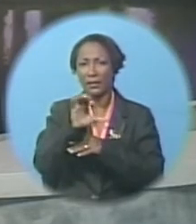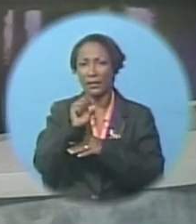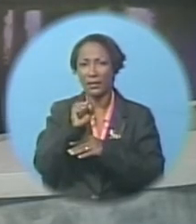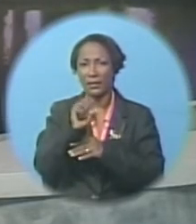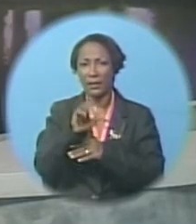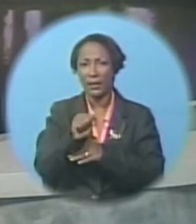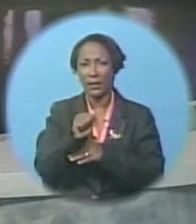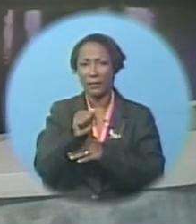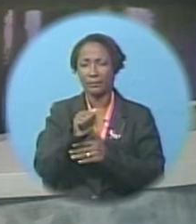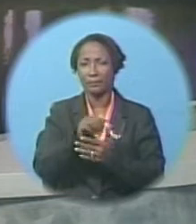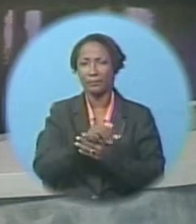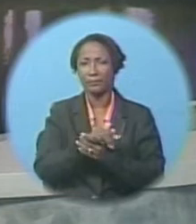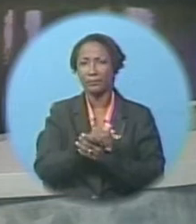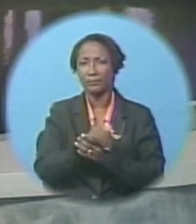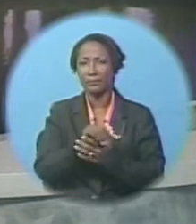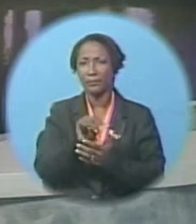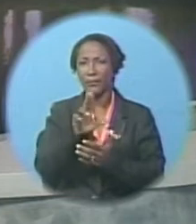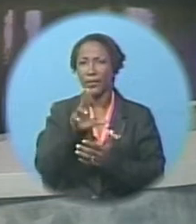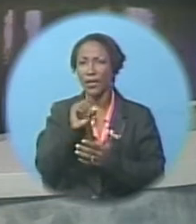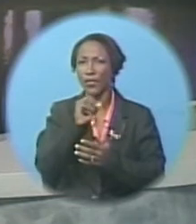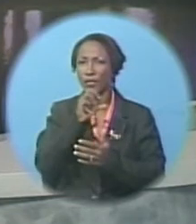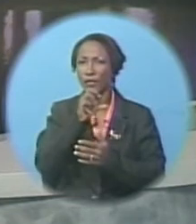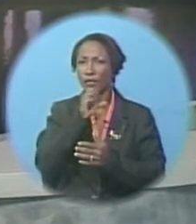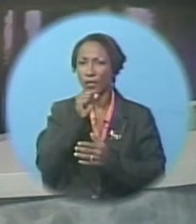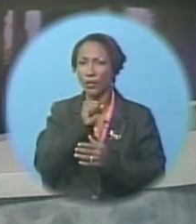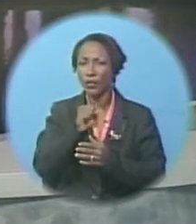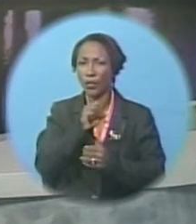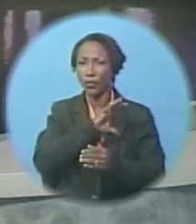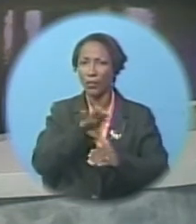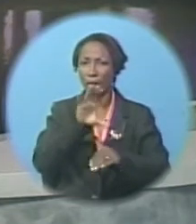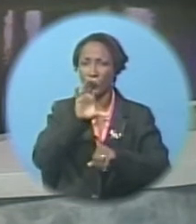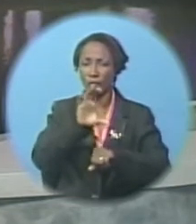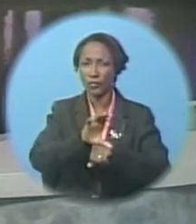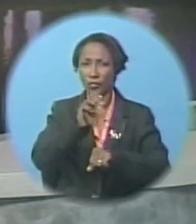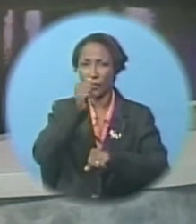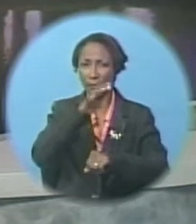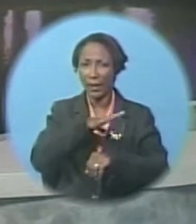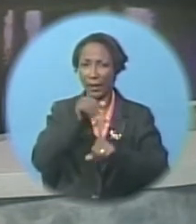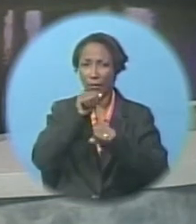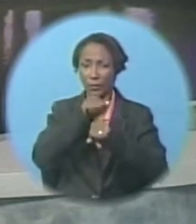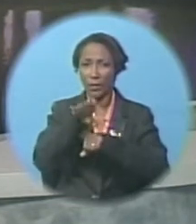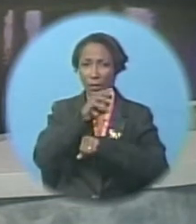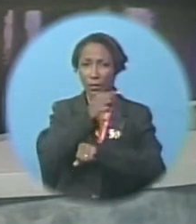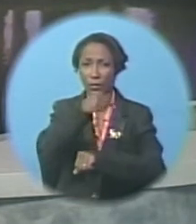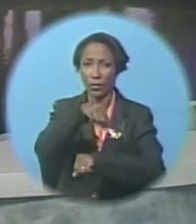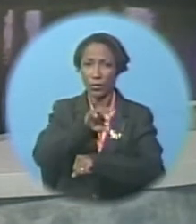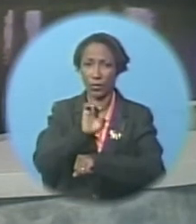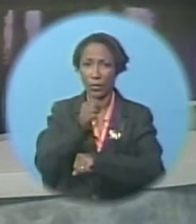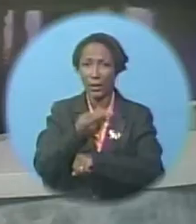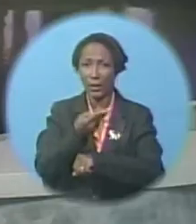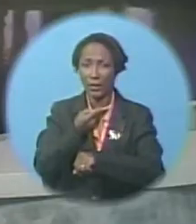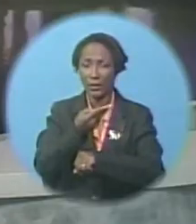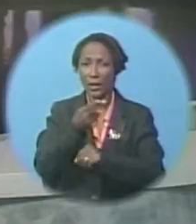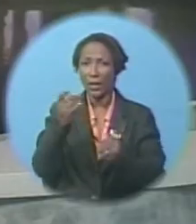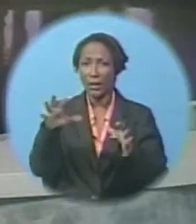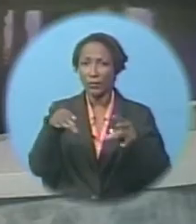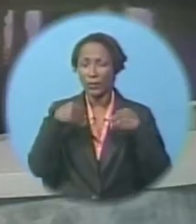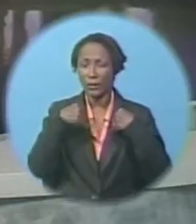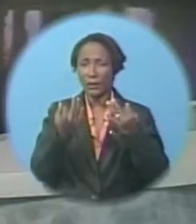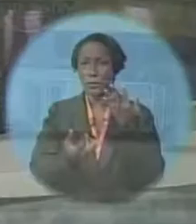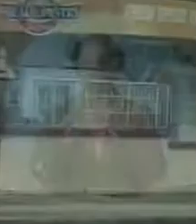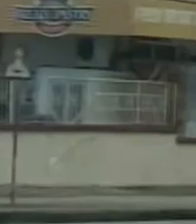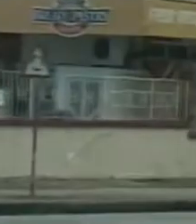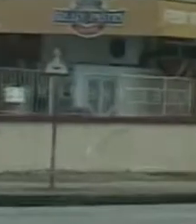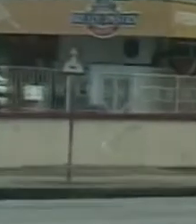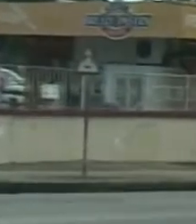A 30-year-old Christchurch man was rushed to hospital with second-degree burns after an incident at Purity Bakeries yesterday. Jamar